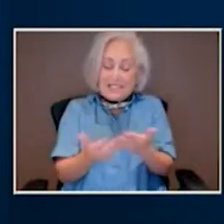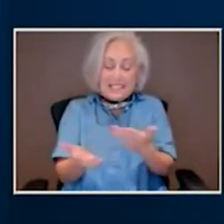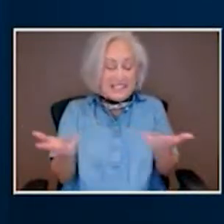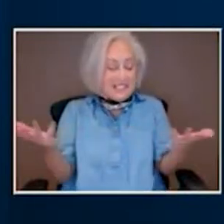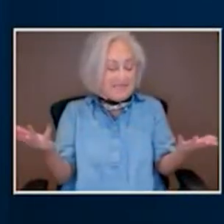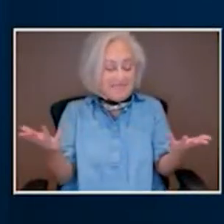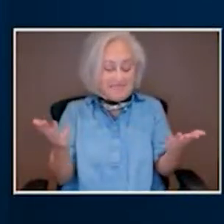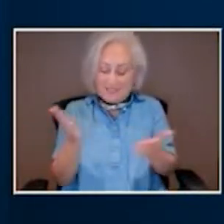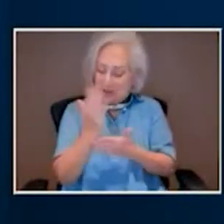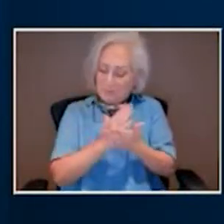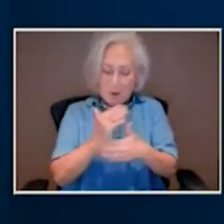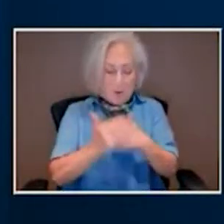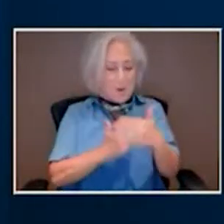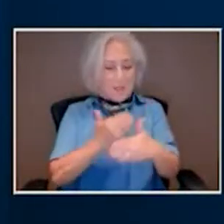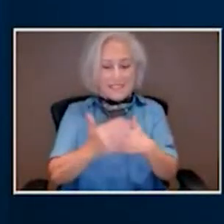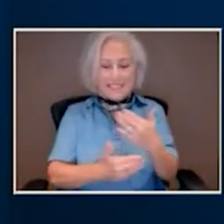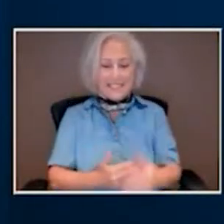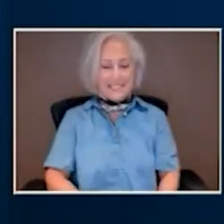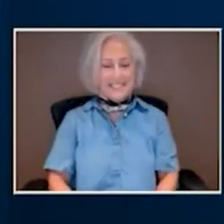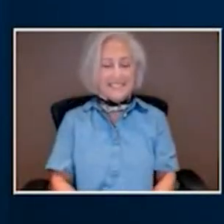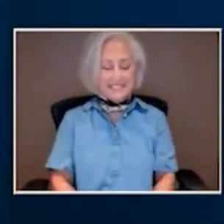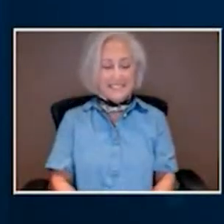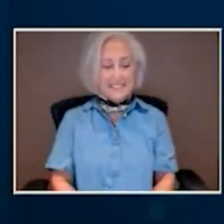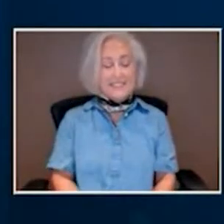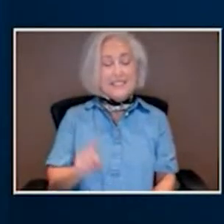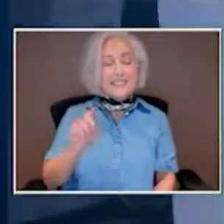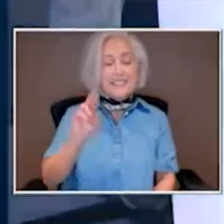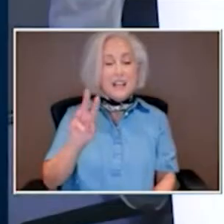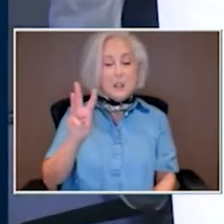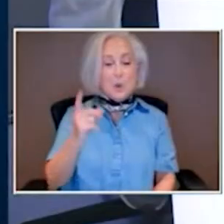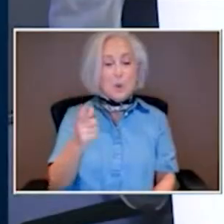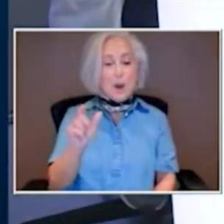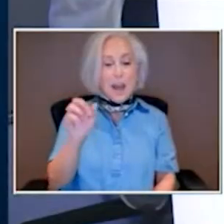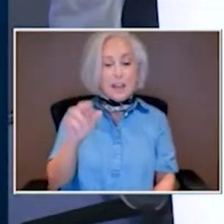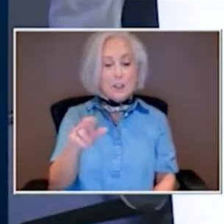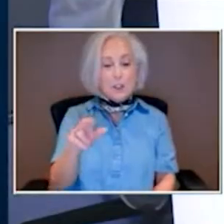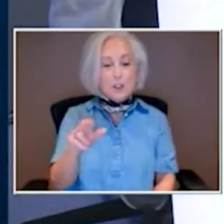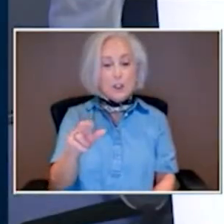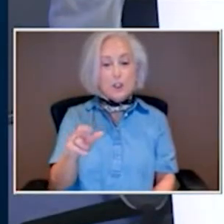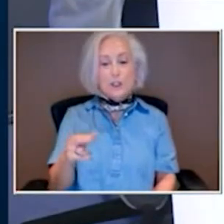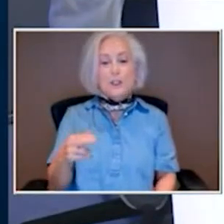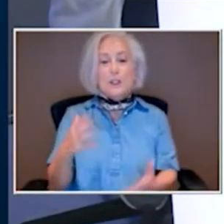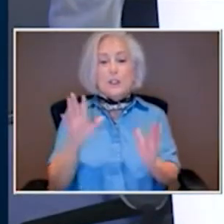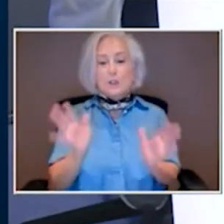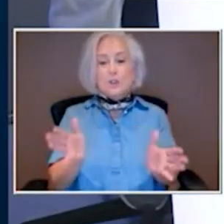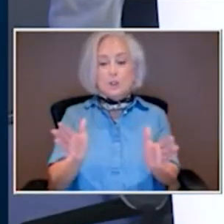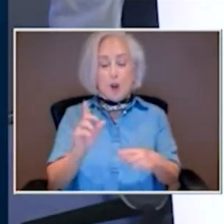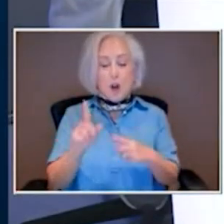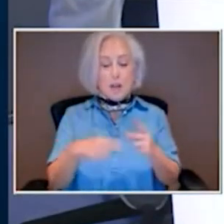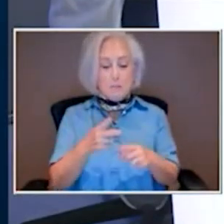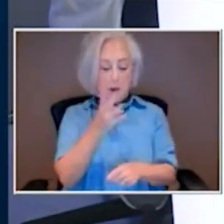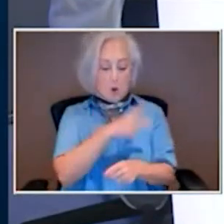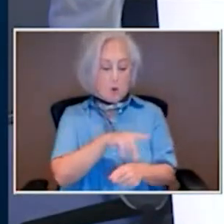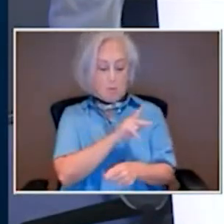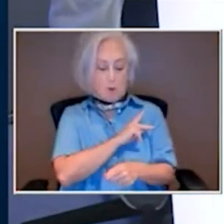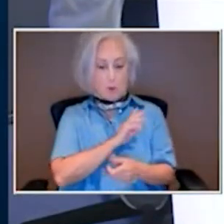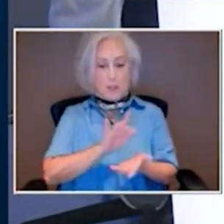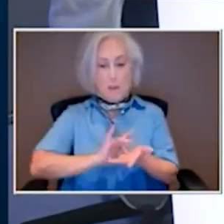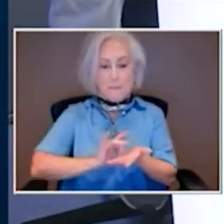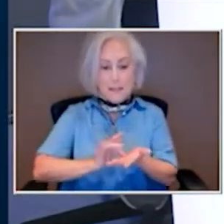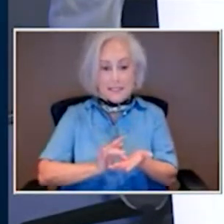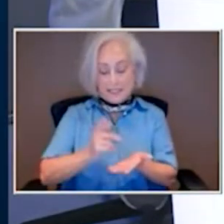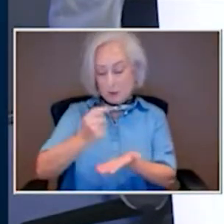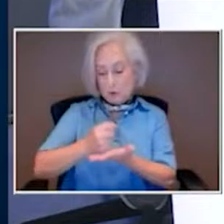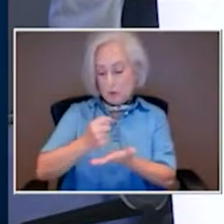of the process. Dr. Wagner, I want to talk about the personalized medicine and the treatments for each patient. Could